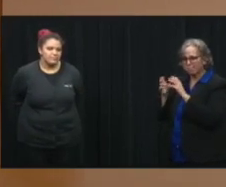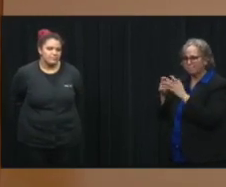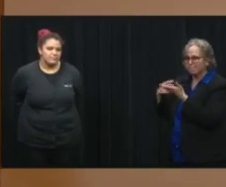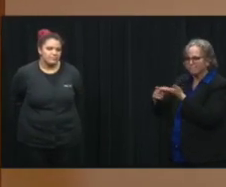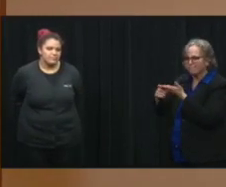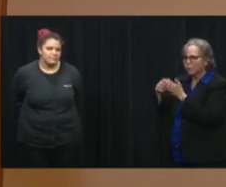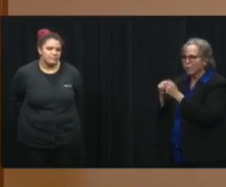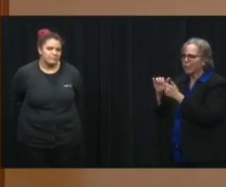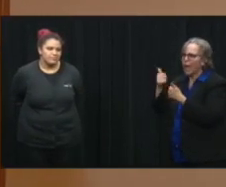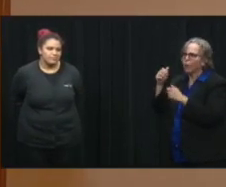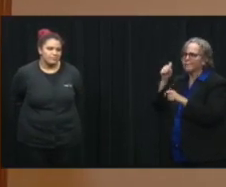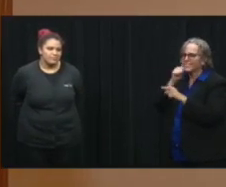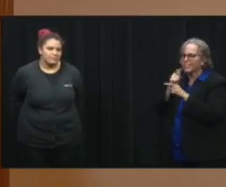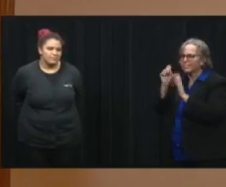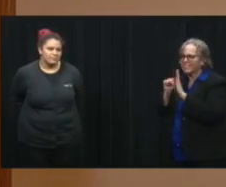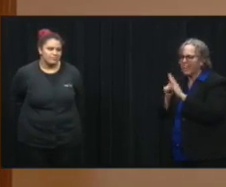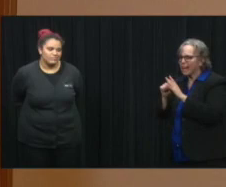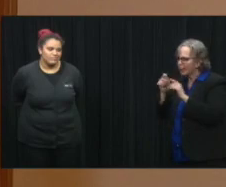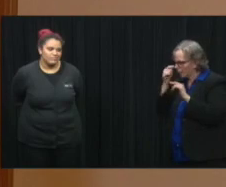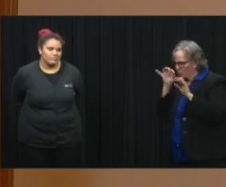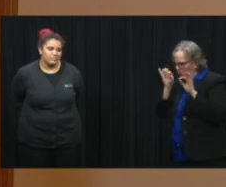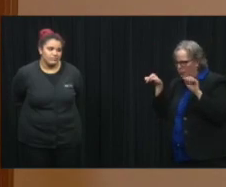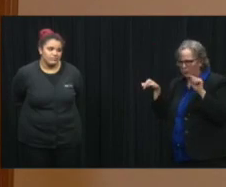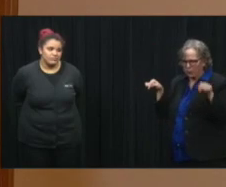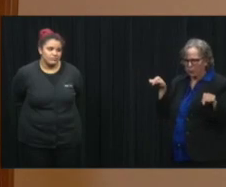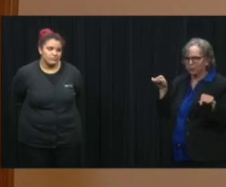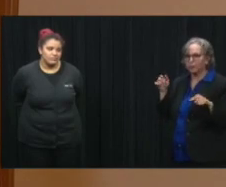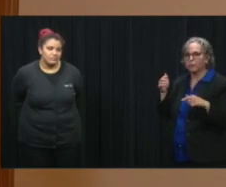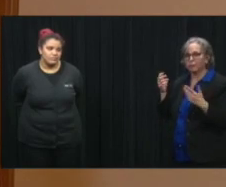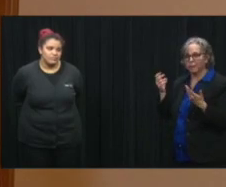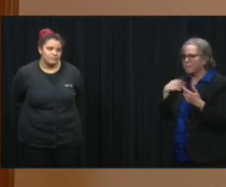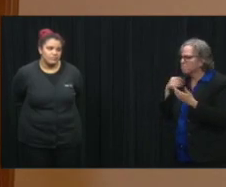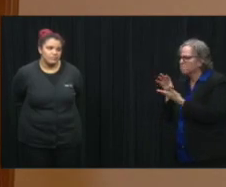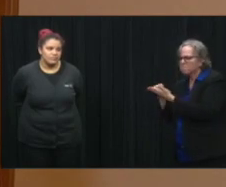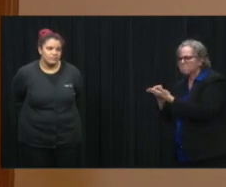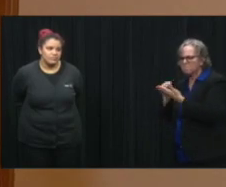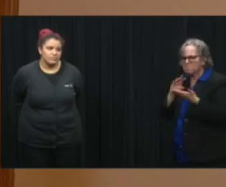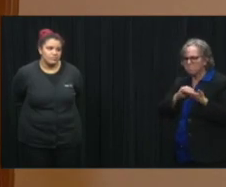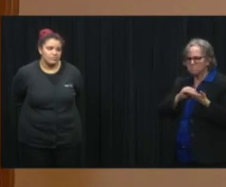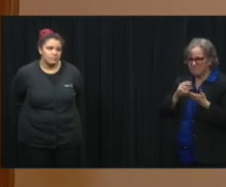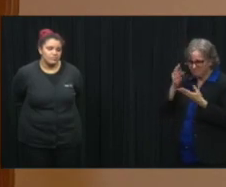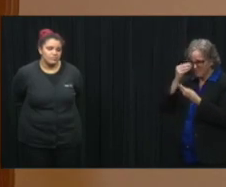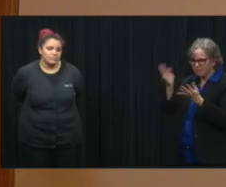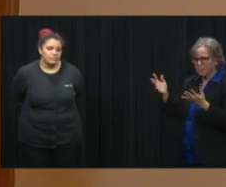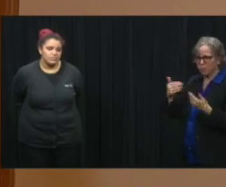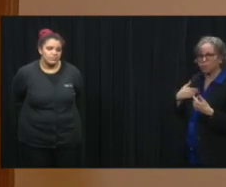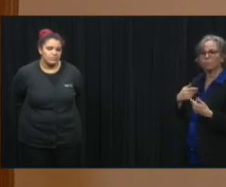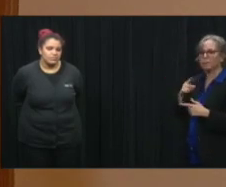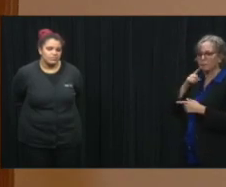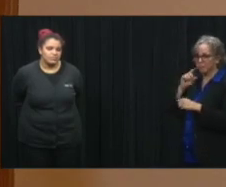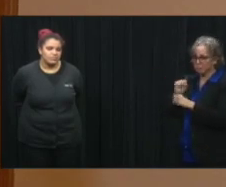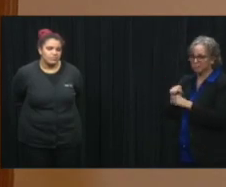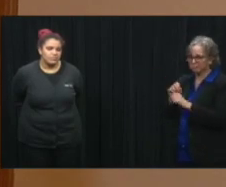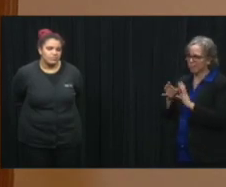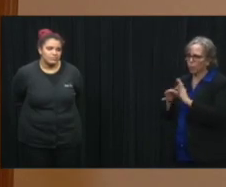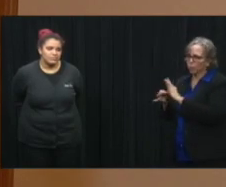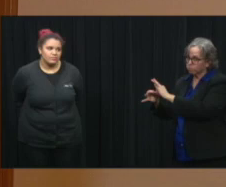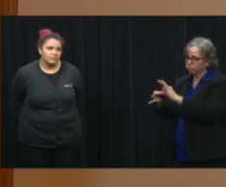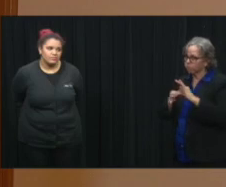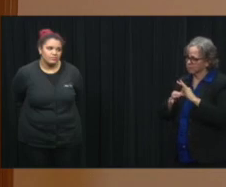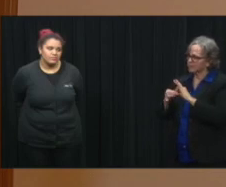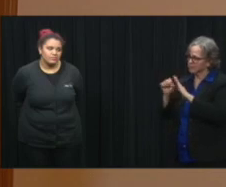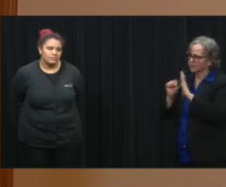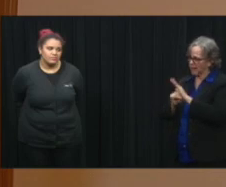but it's a united states. That word united has really stood out to me. And so I have colleagues who are in my same position in all